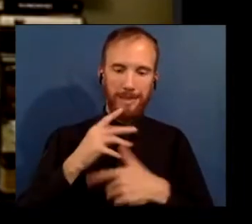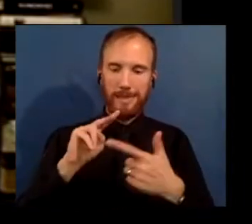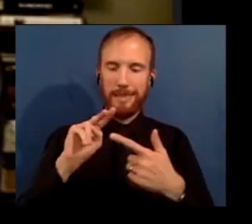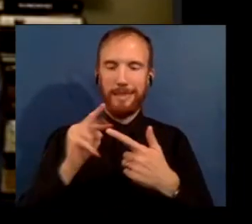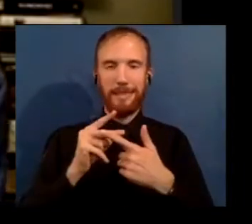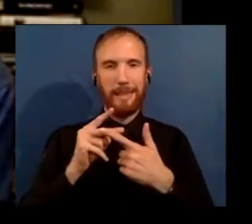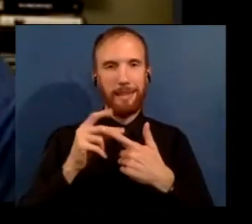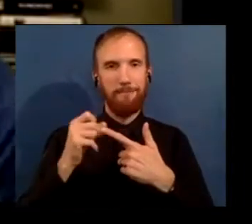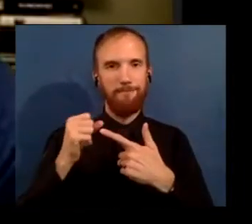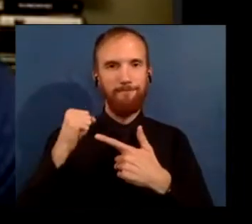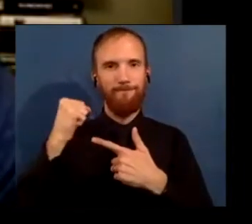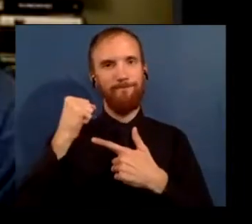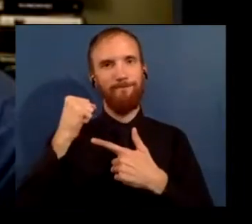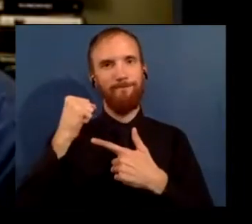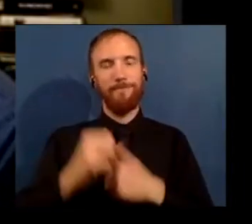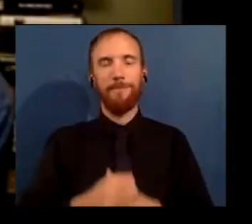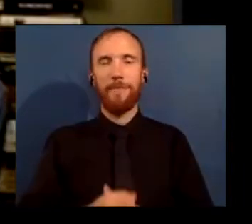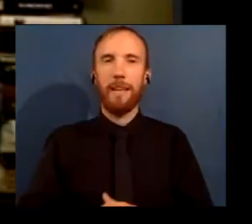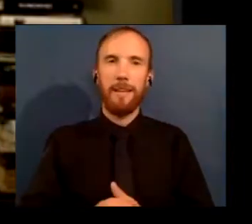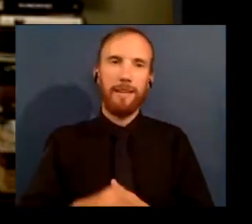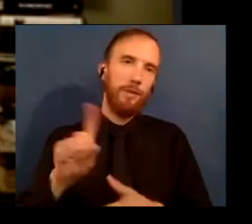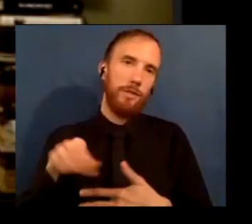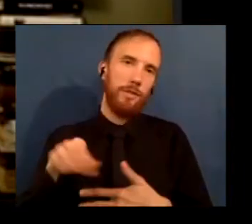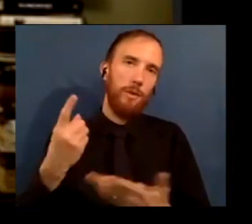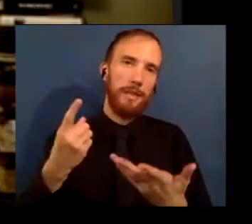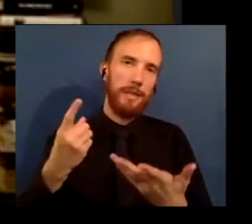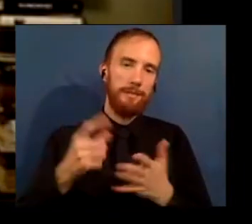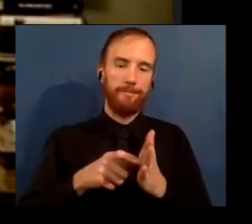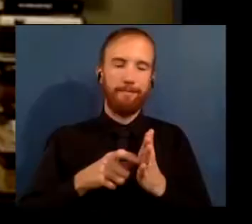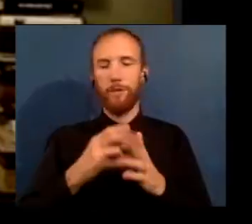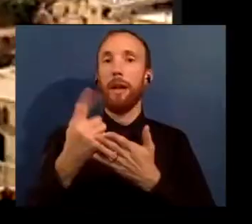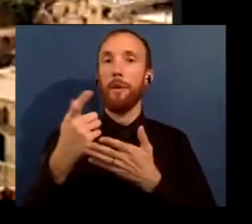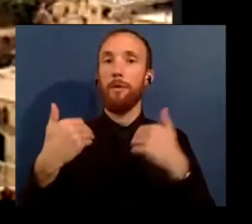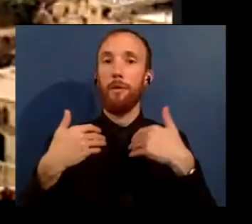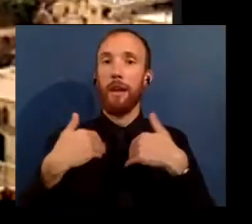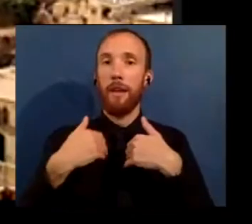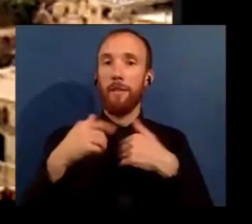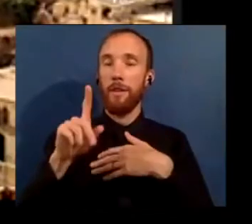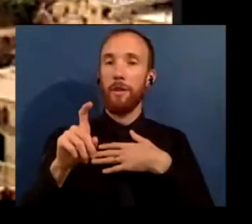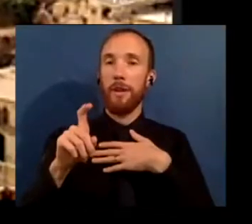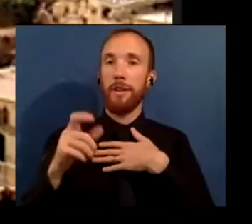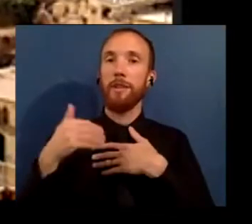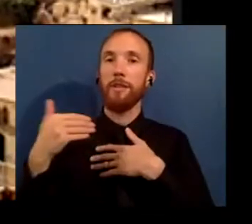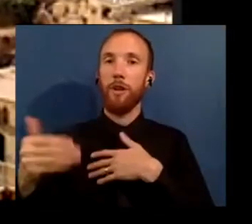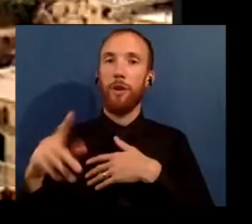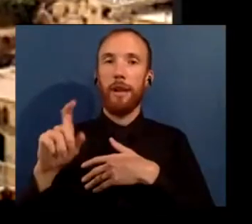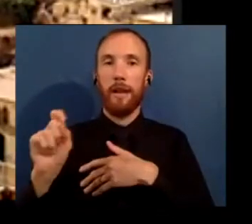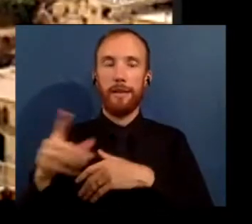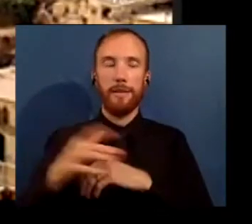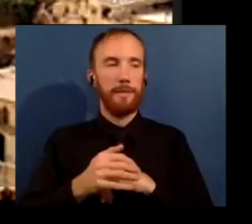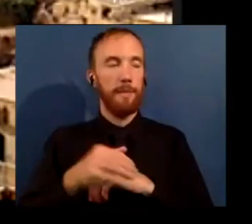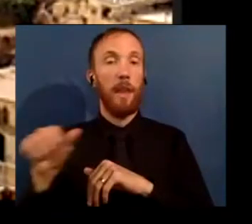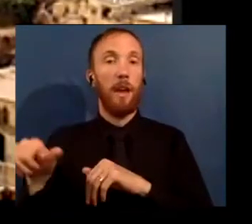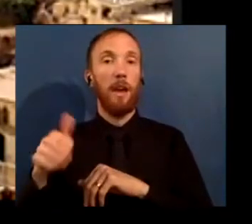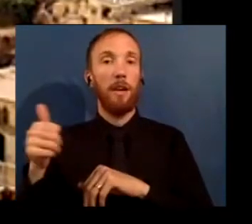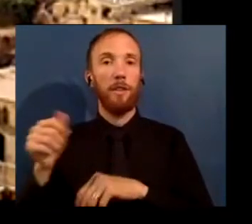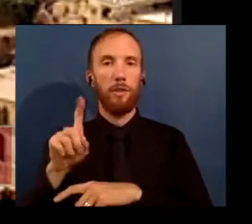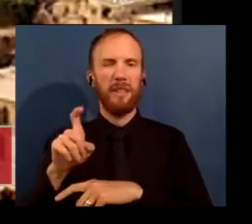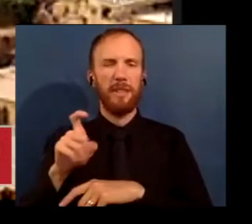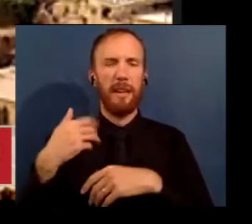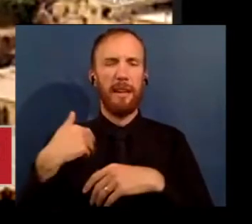up. So that it's just a text. It's not from a book or anything. Another question, I'll put these two questions